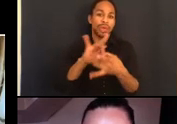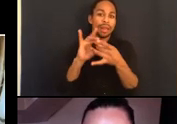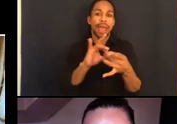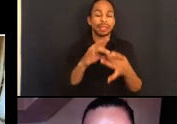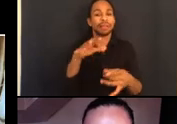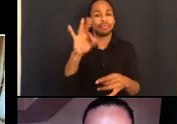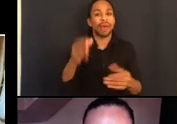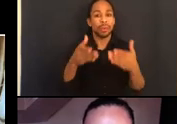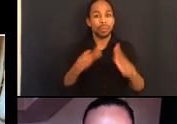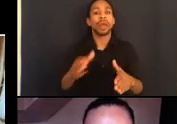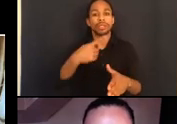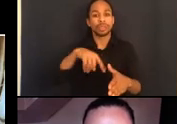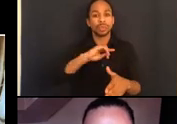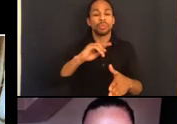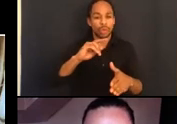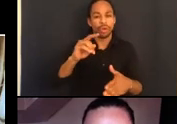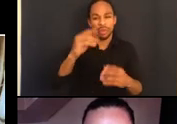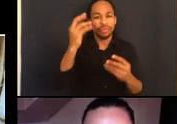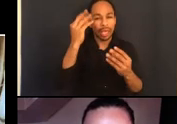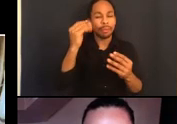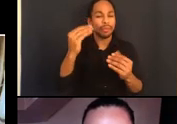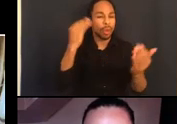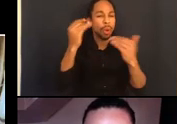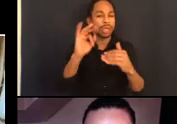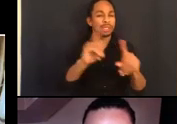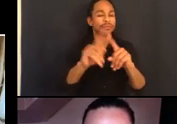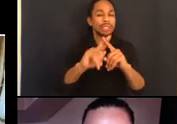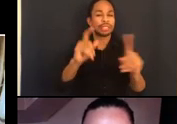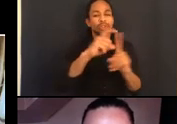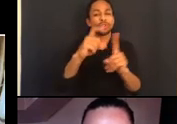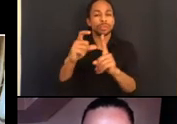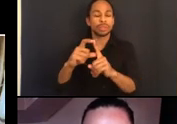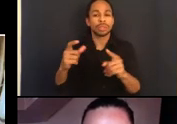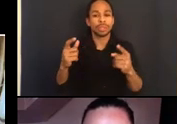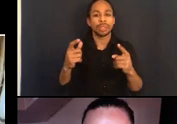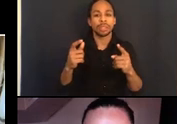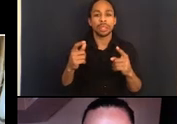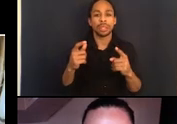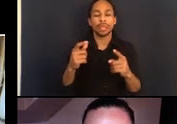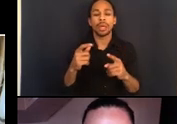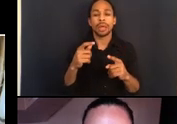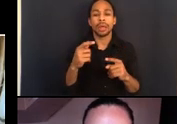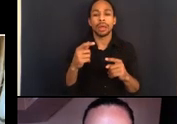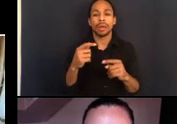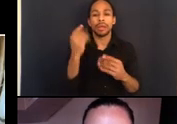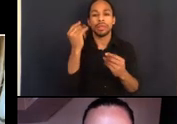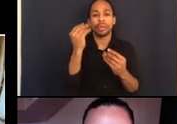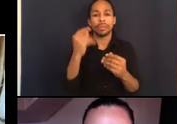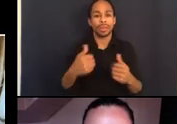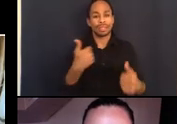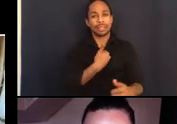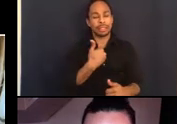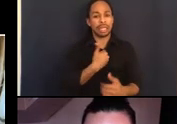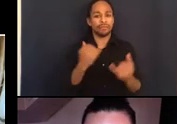that we're channeling and thinking about the awareness of those terms as I finish here, thinking about what self-isolation means